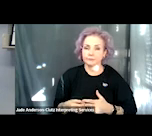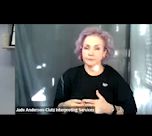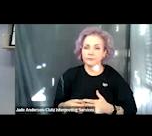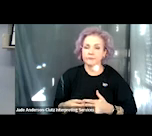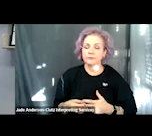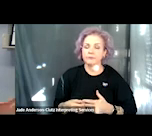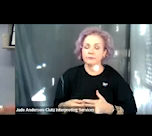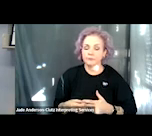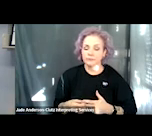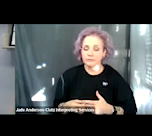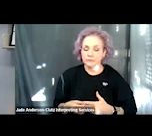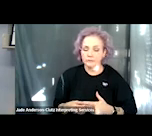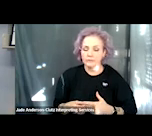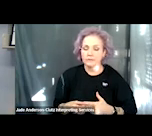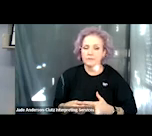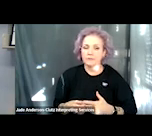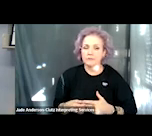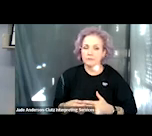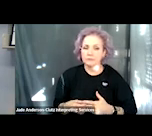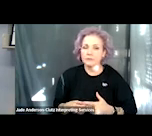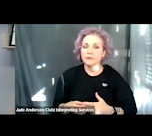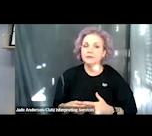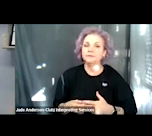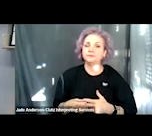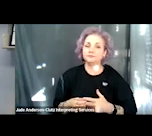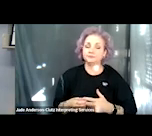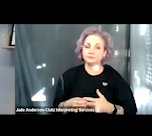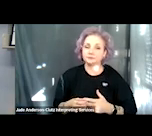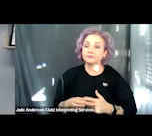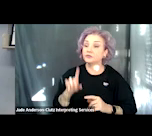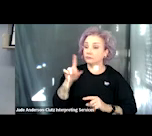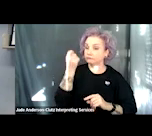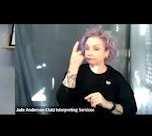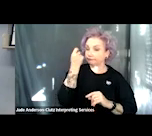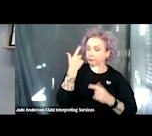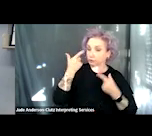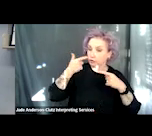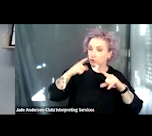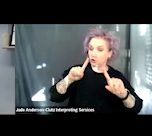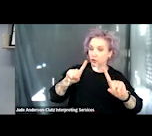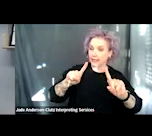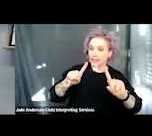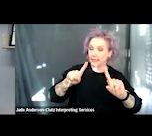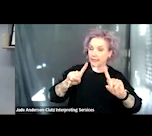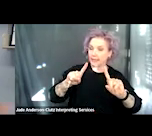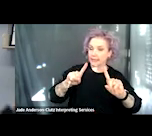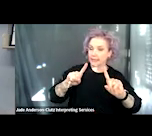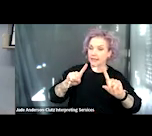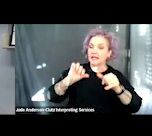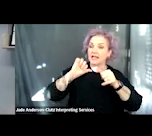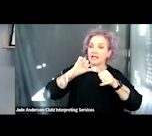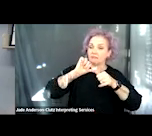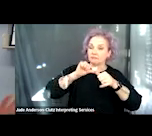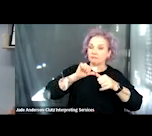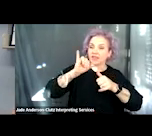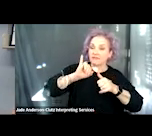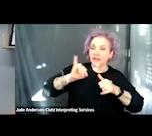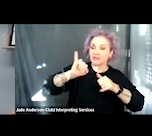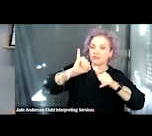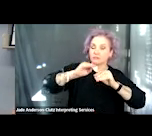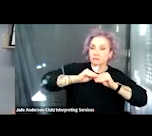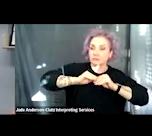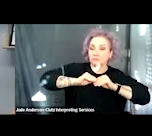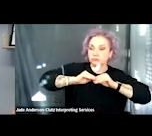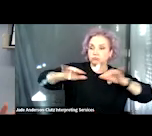whose mothers were pregnant during periods of epidemics or pandemics. And in here, we don't